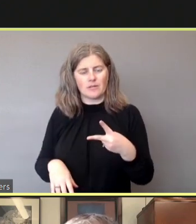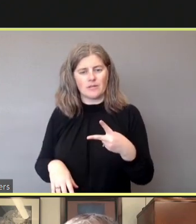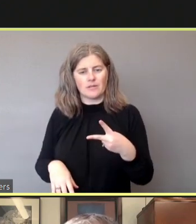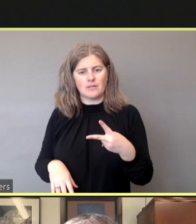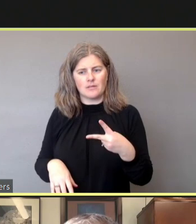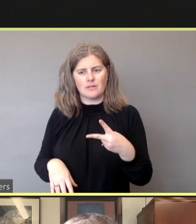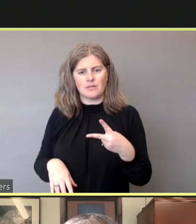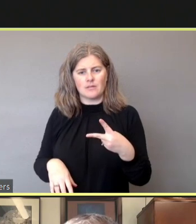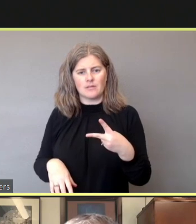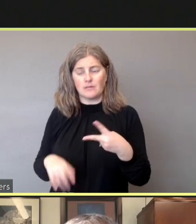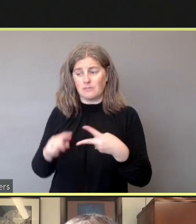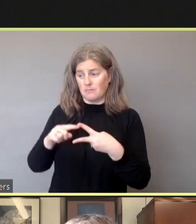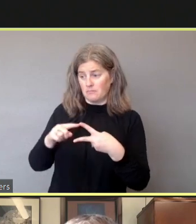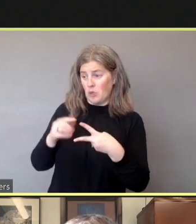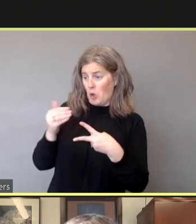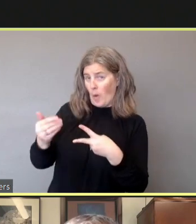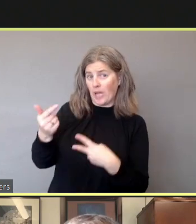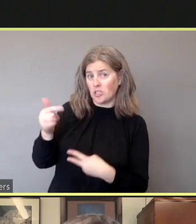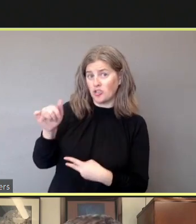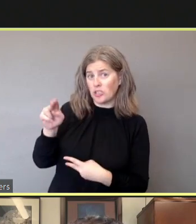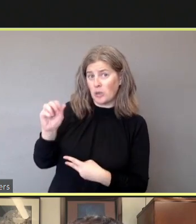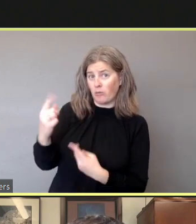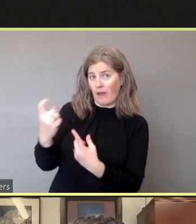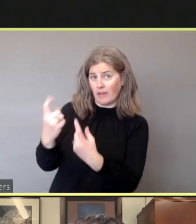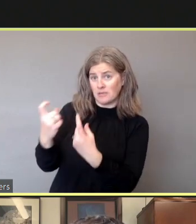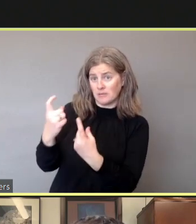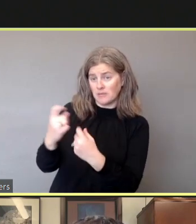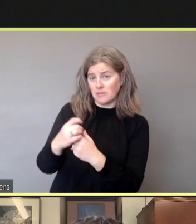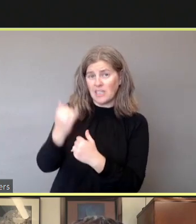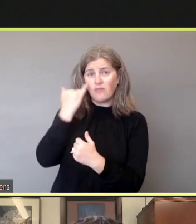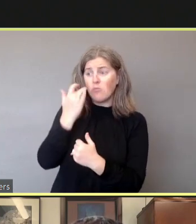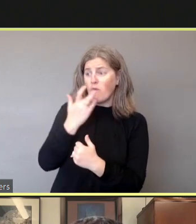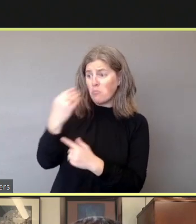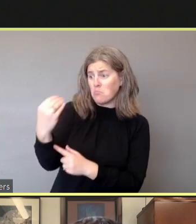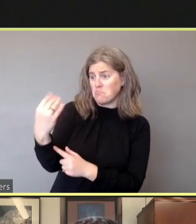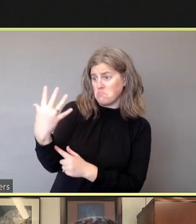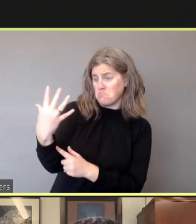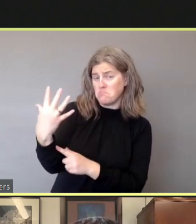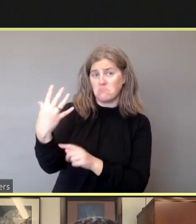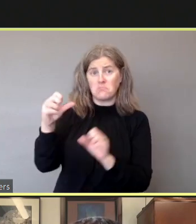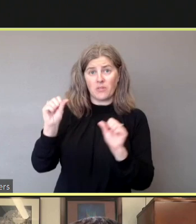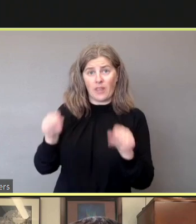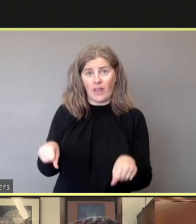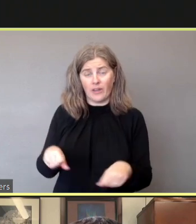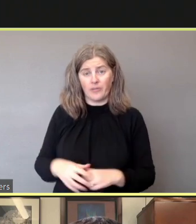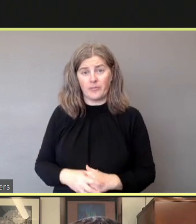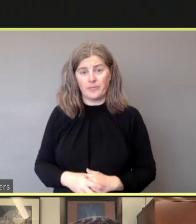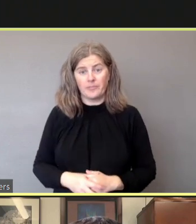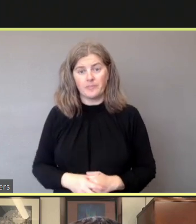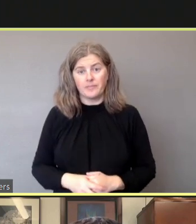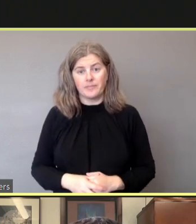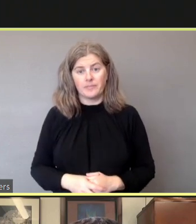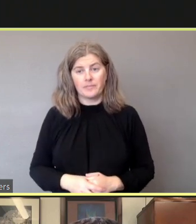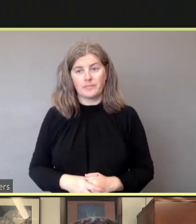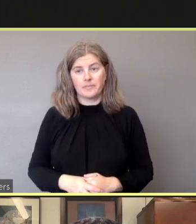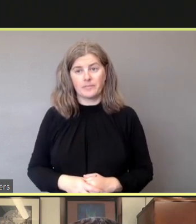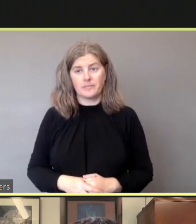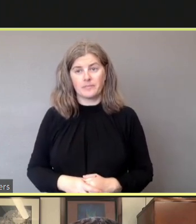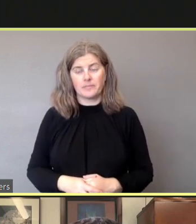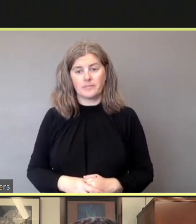Gino, you should be unmuted, and if you'd like to turn your camera on, please do so to ask your